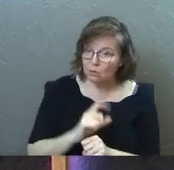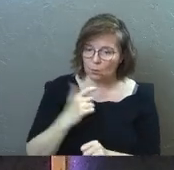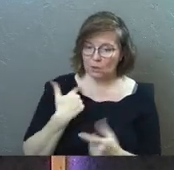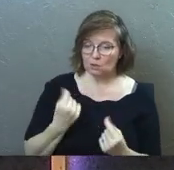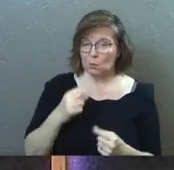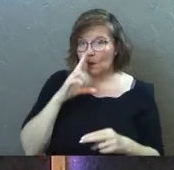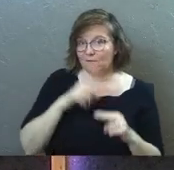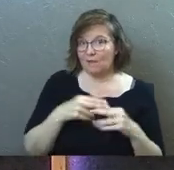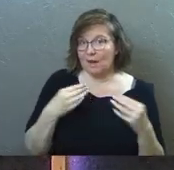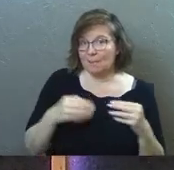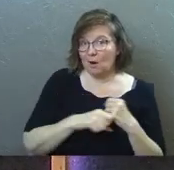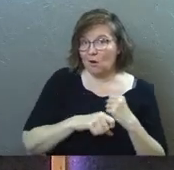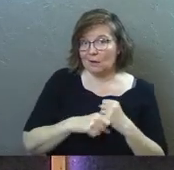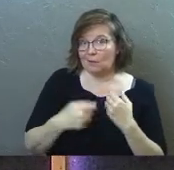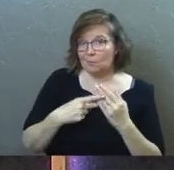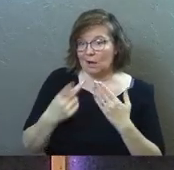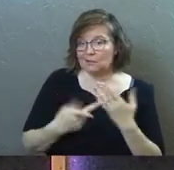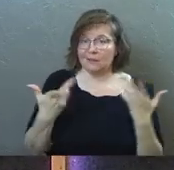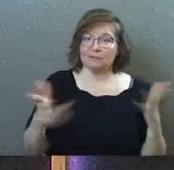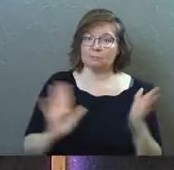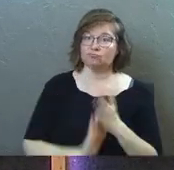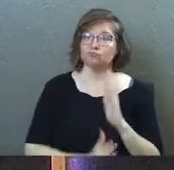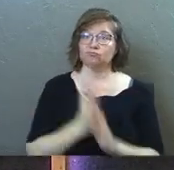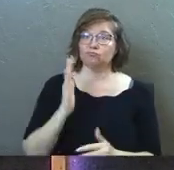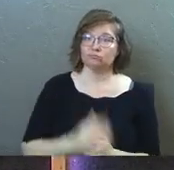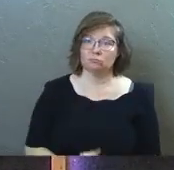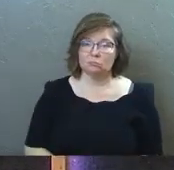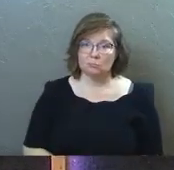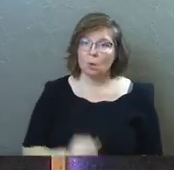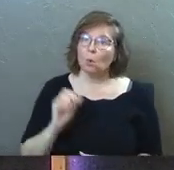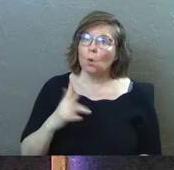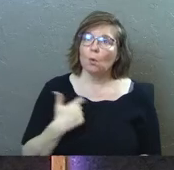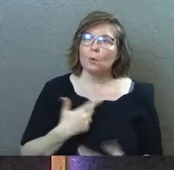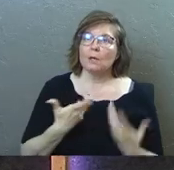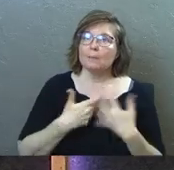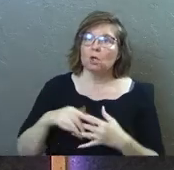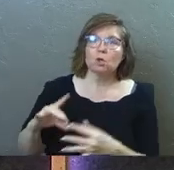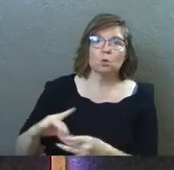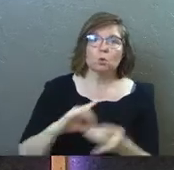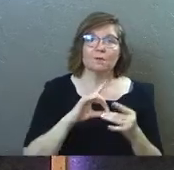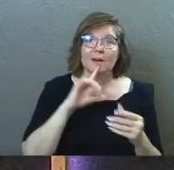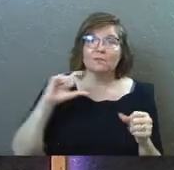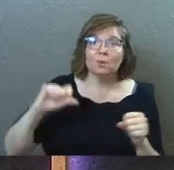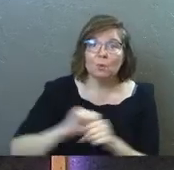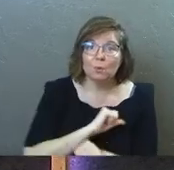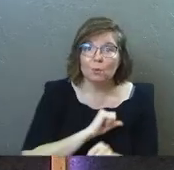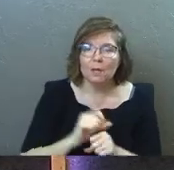Because we can do a fun marketing project together and then be done. Or are we going to be unified for real?